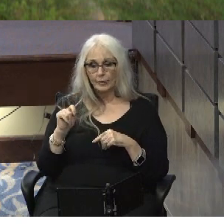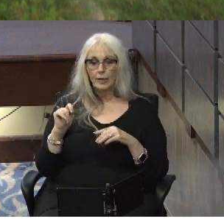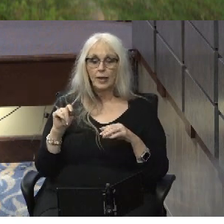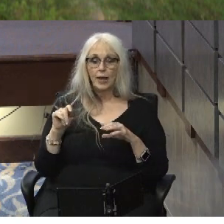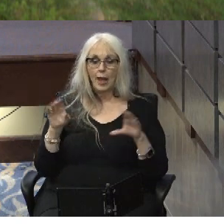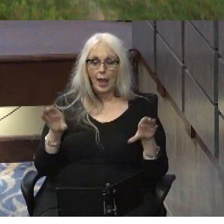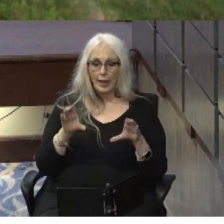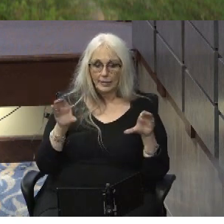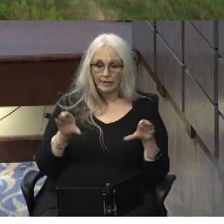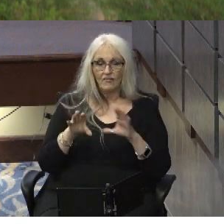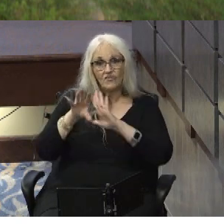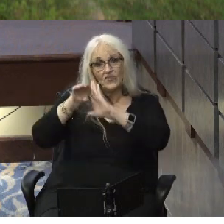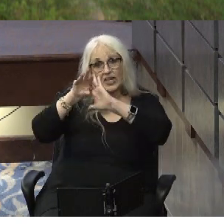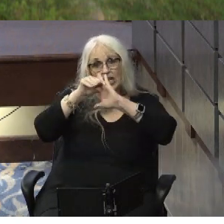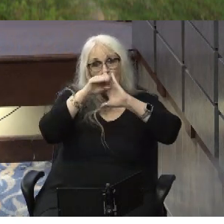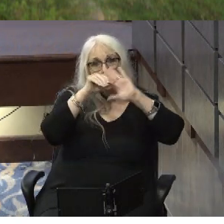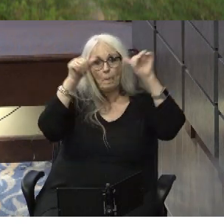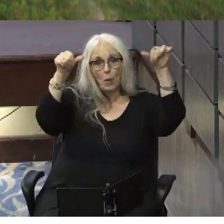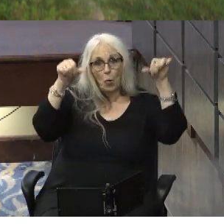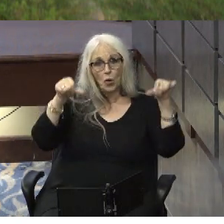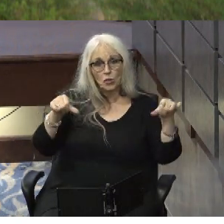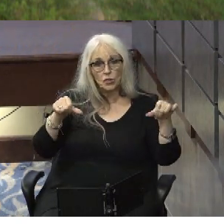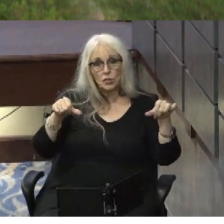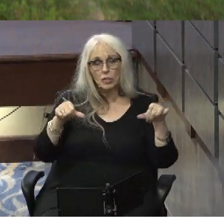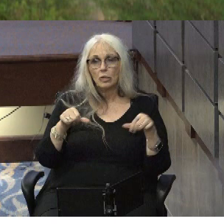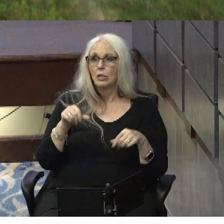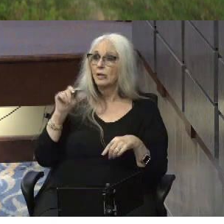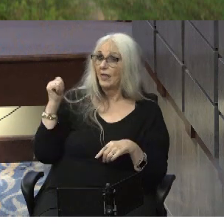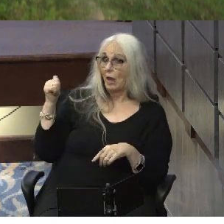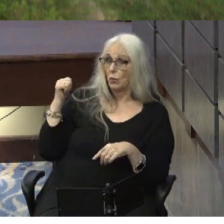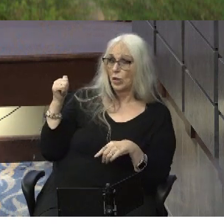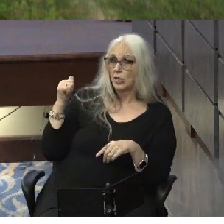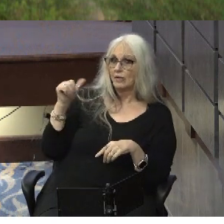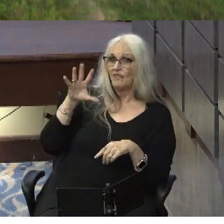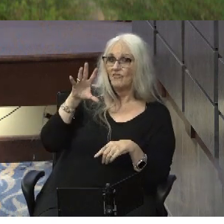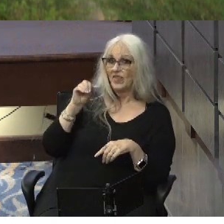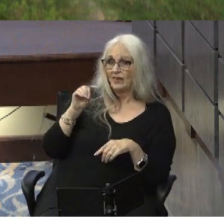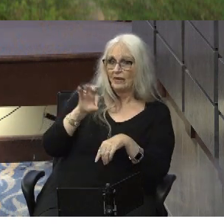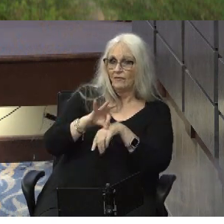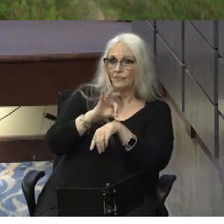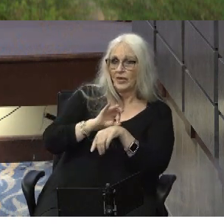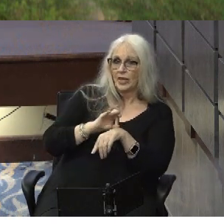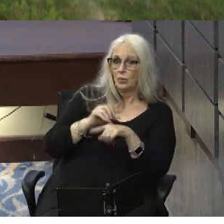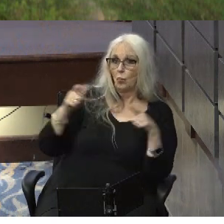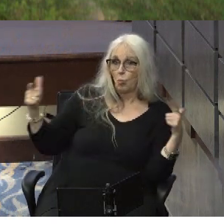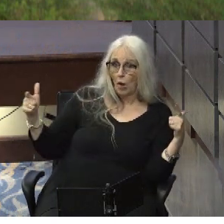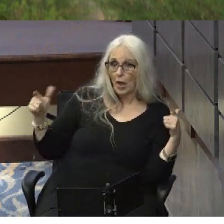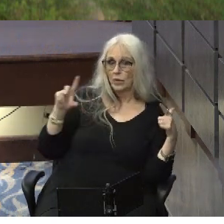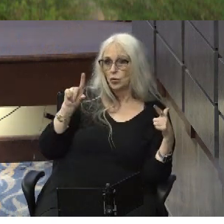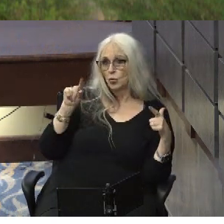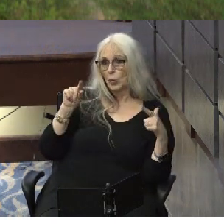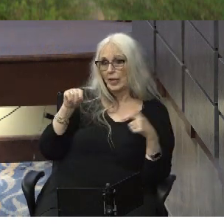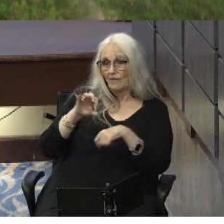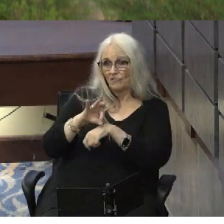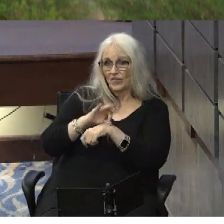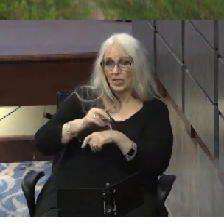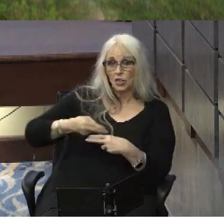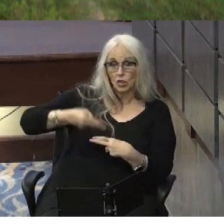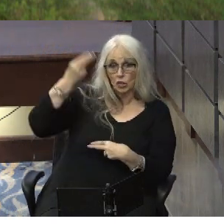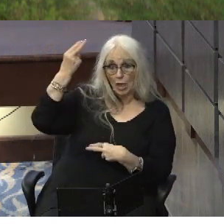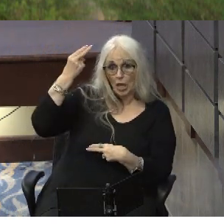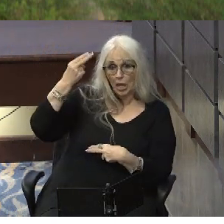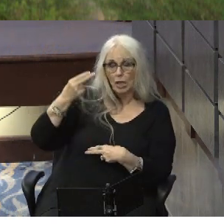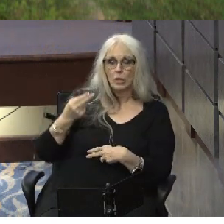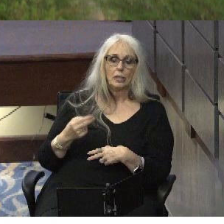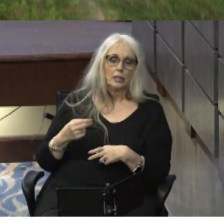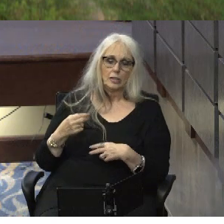boards on there. That green square is 50 feet wide and 20 feet high. It doesn't dominate that facade,